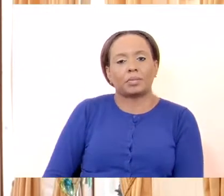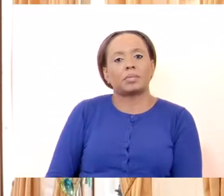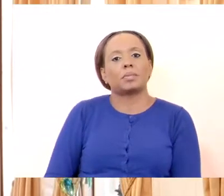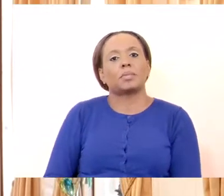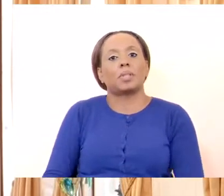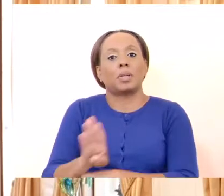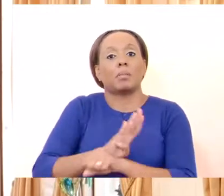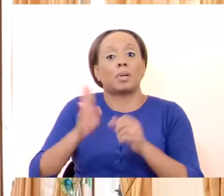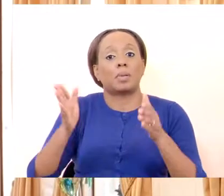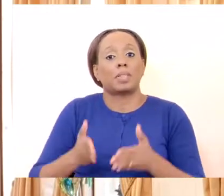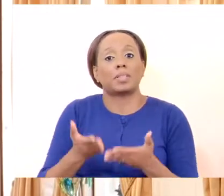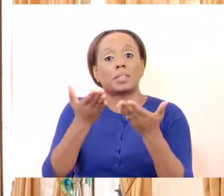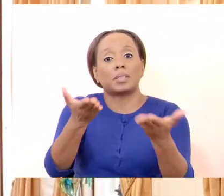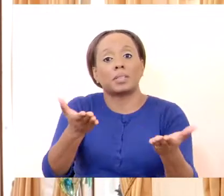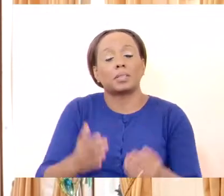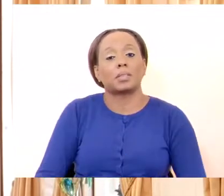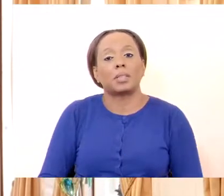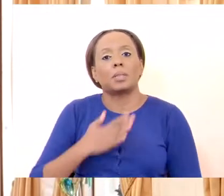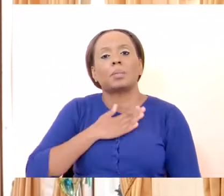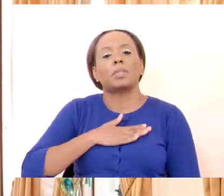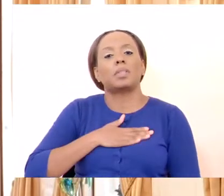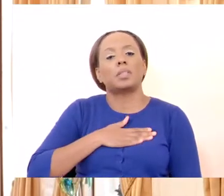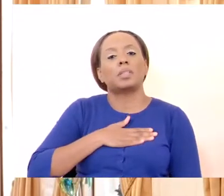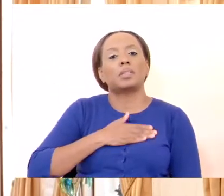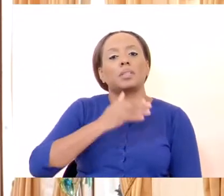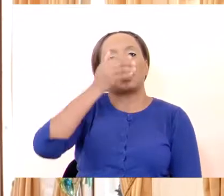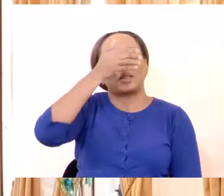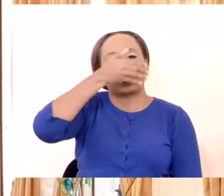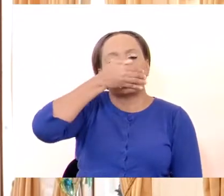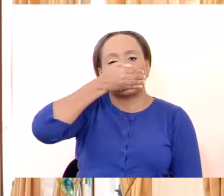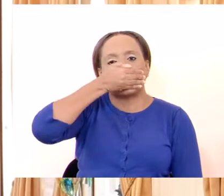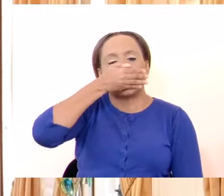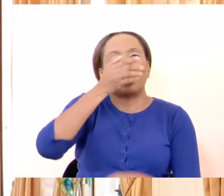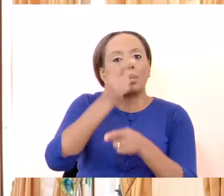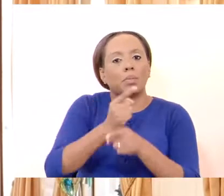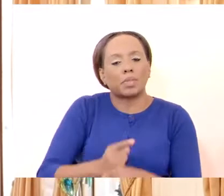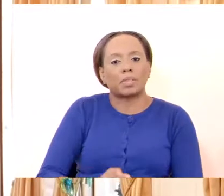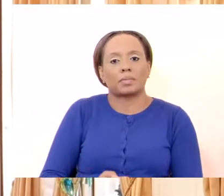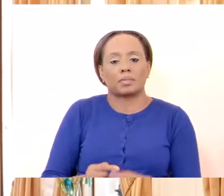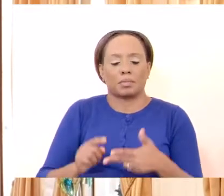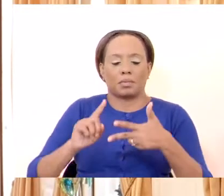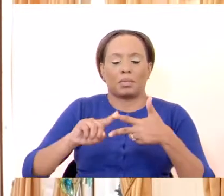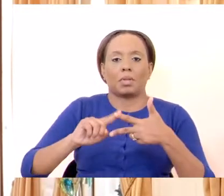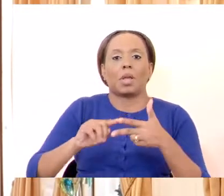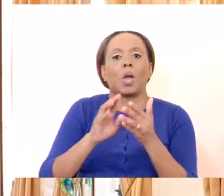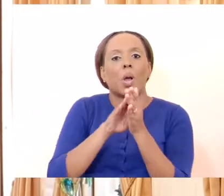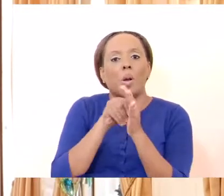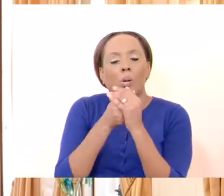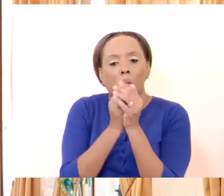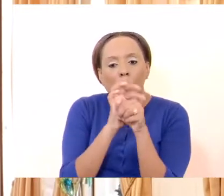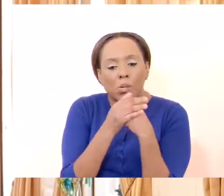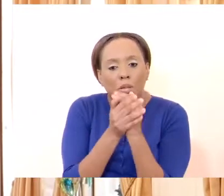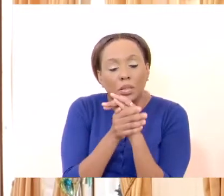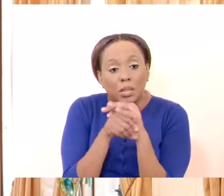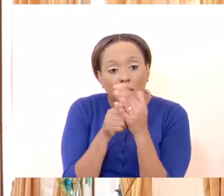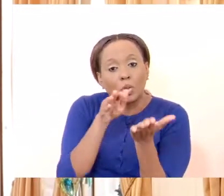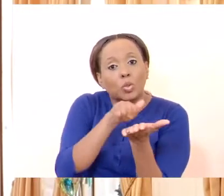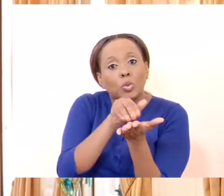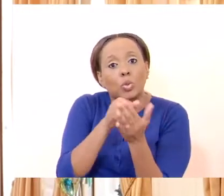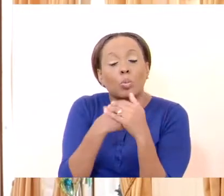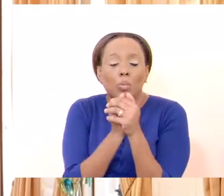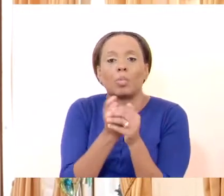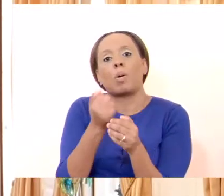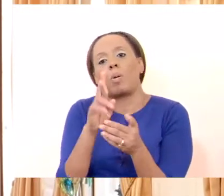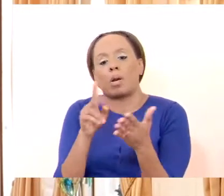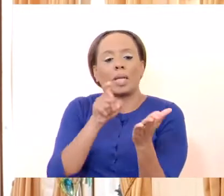please wear your masks properly, wash your hands frequently, and if you can't, use